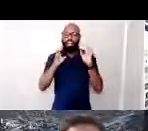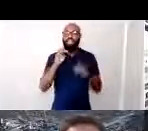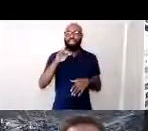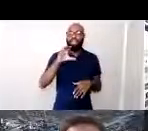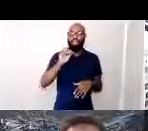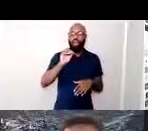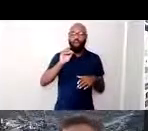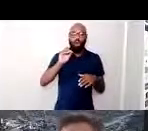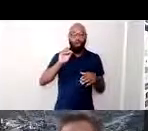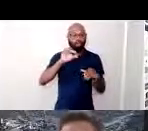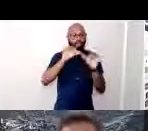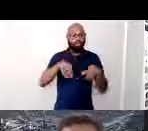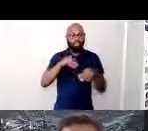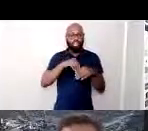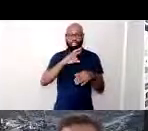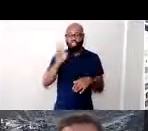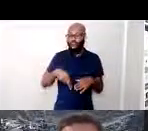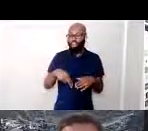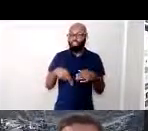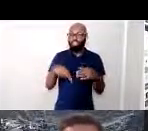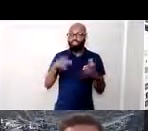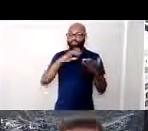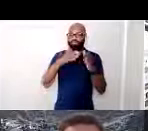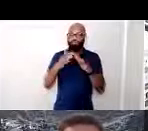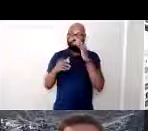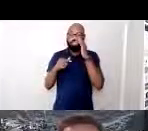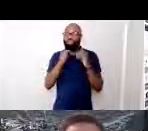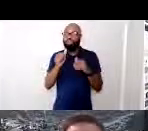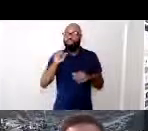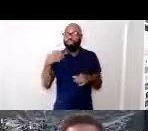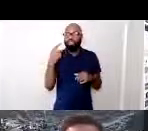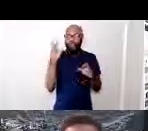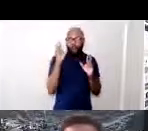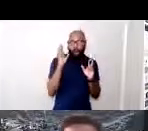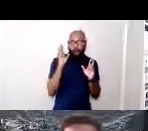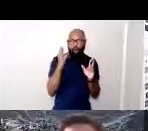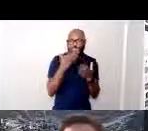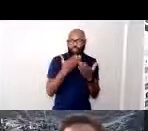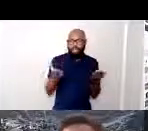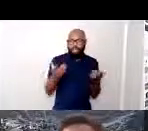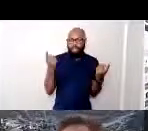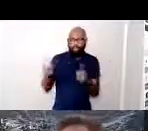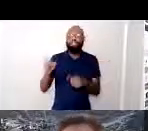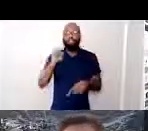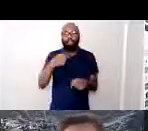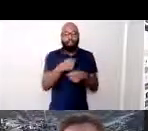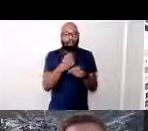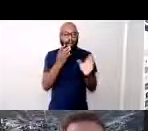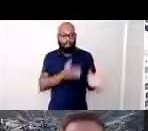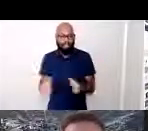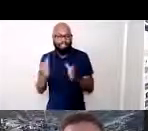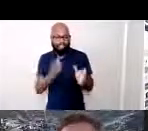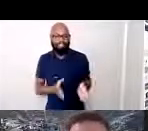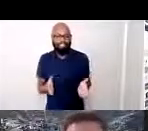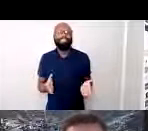community. You don't just hope that great things happen. You got to make a plan for how to make those things happen. And in this case,